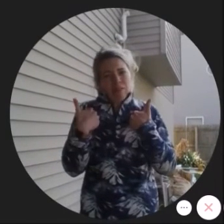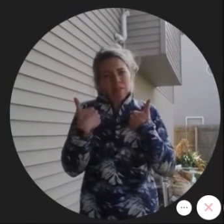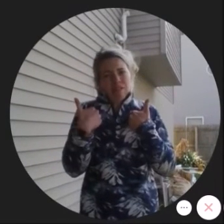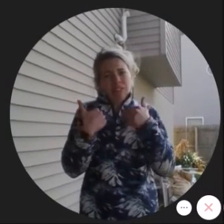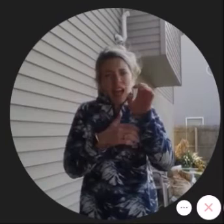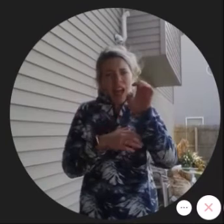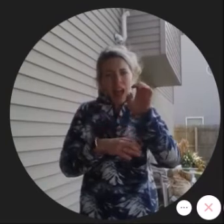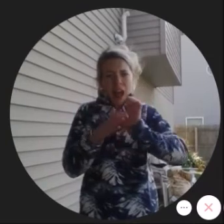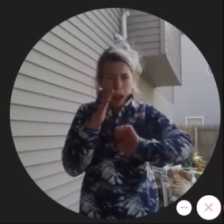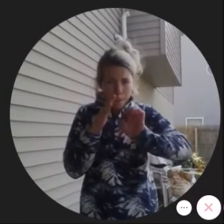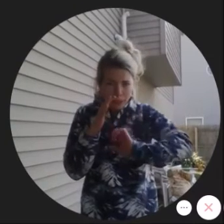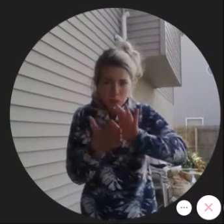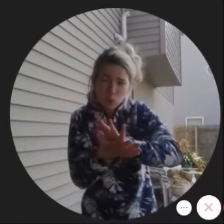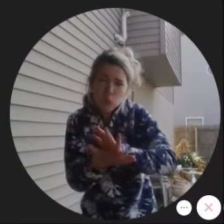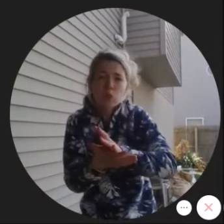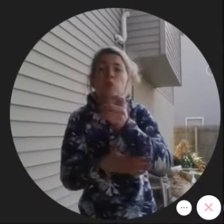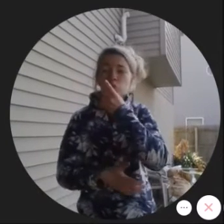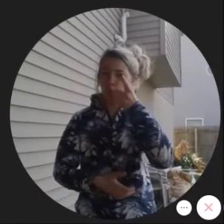learn about.